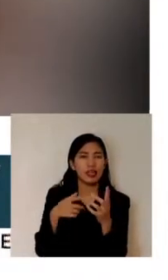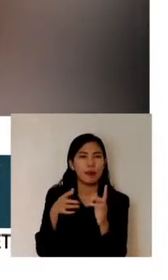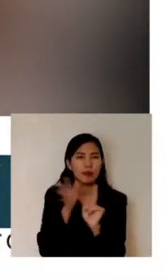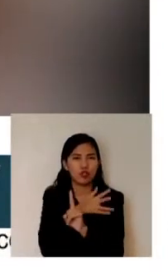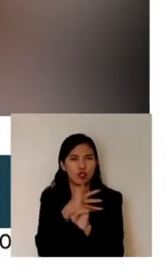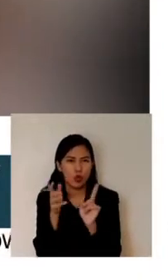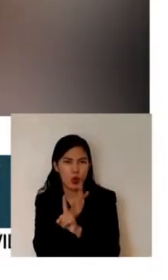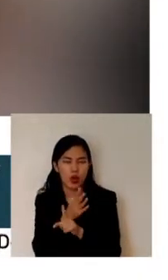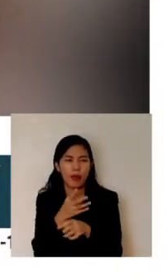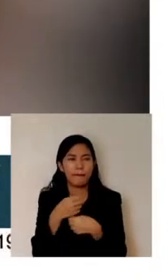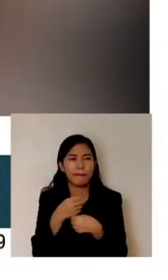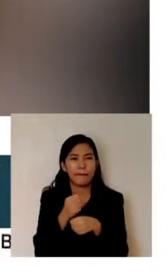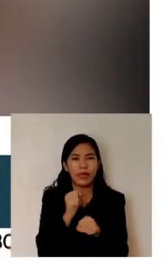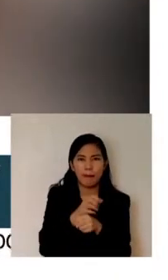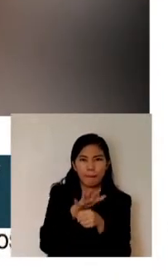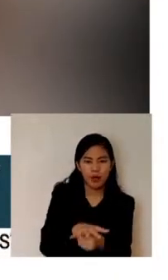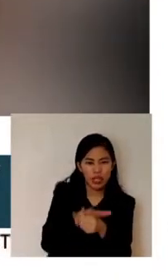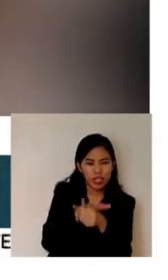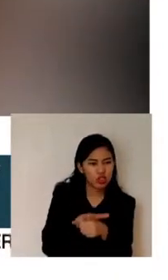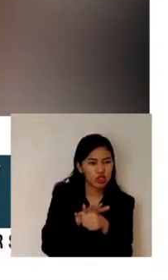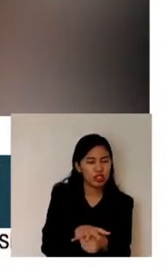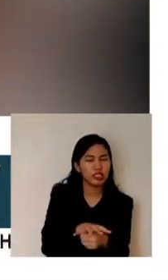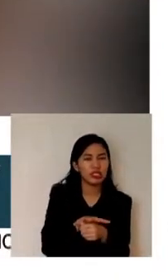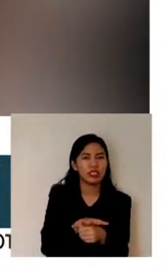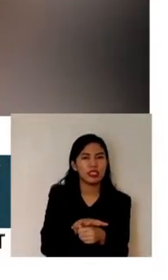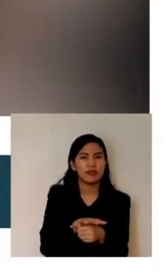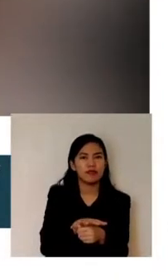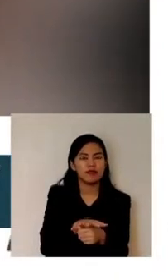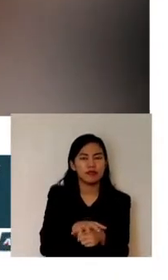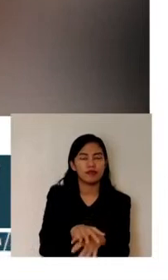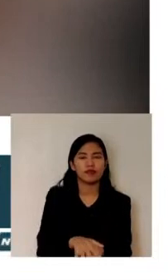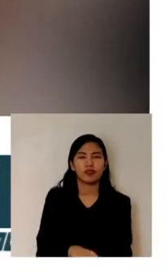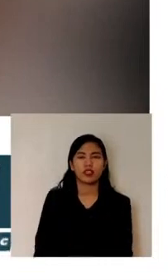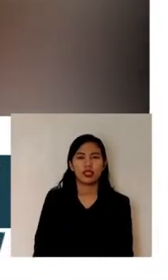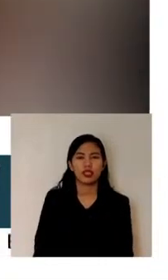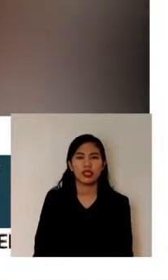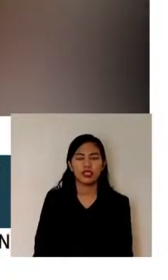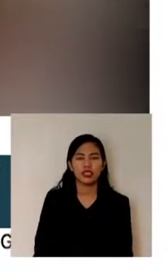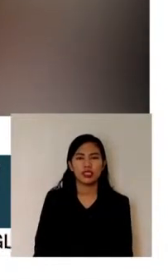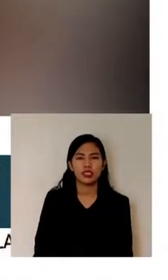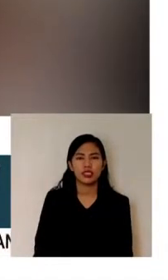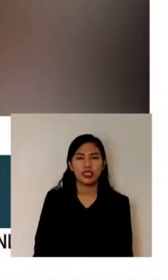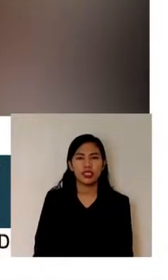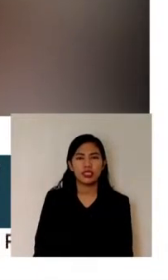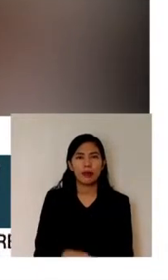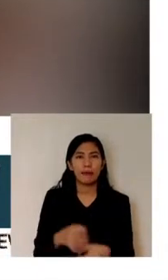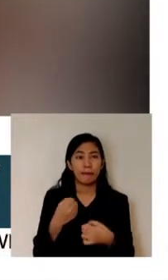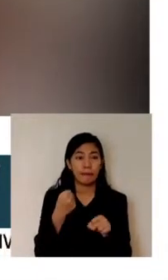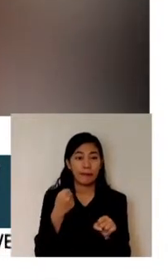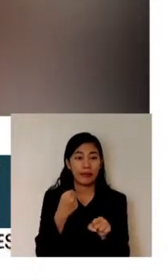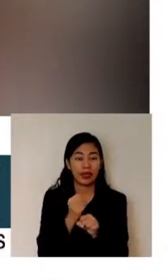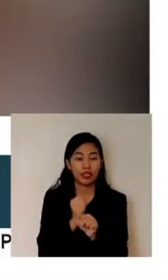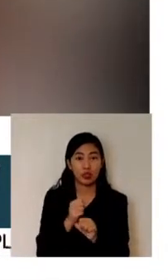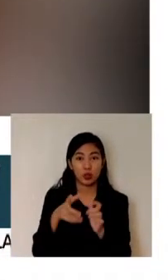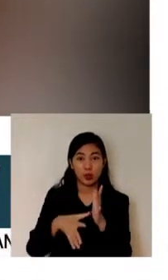or whatever, any kind of action that will put the commissioners to decide